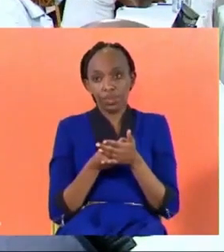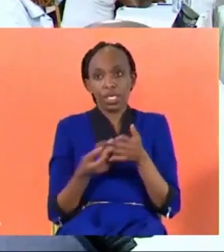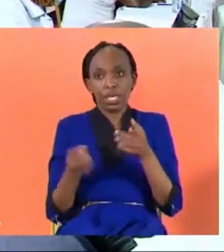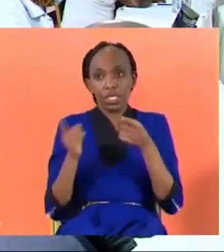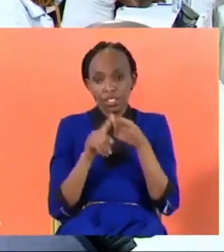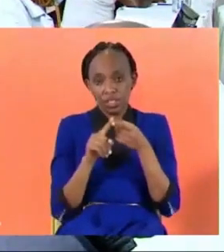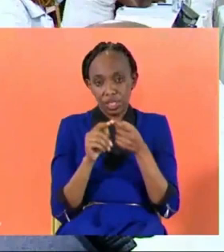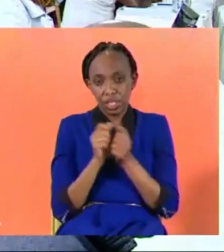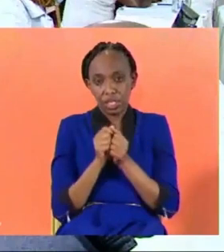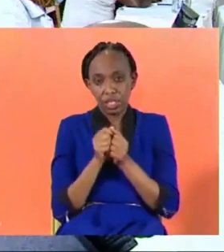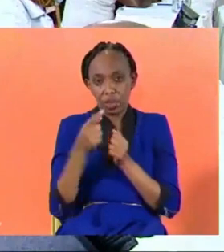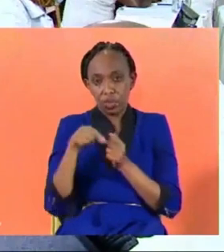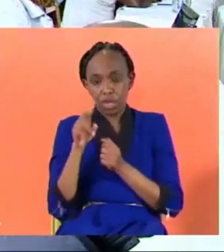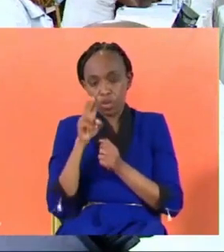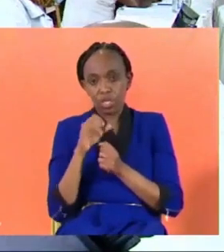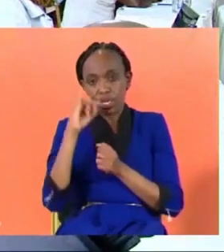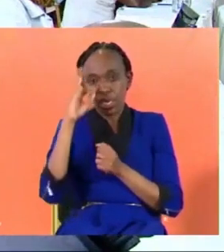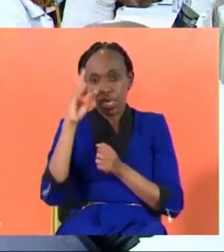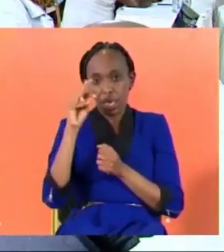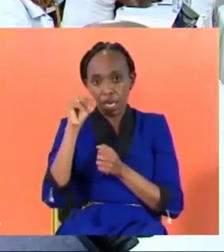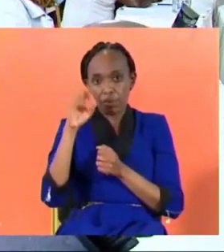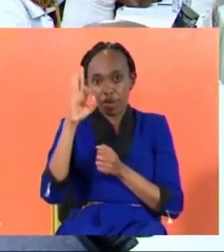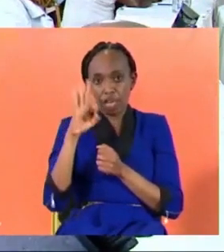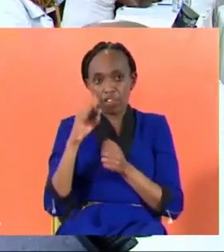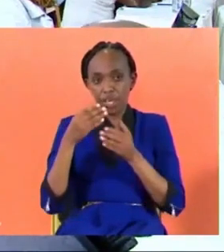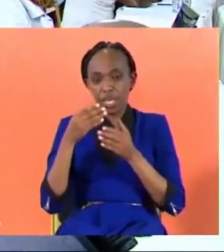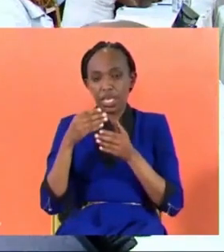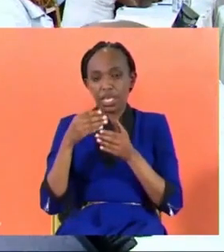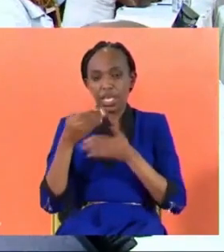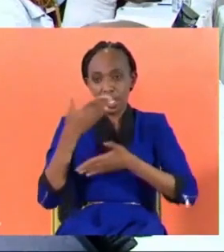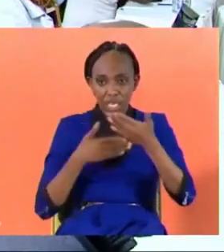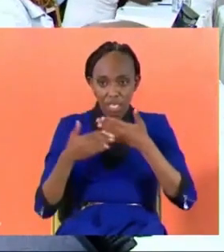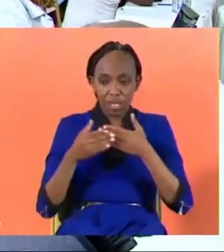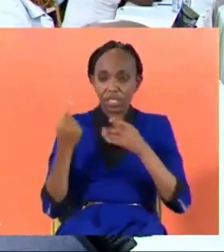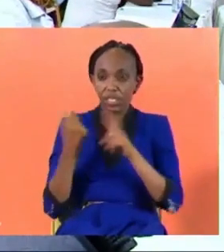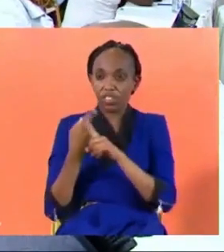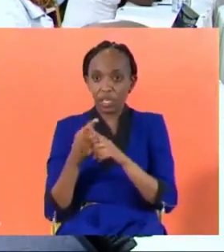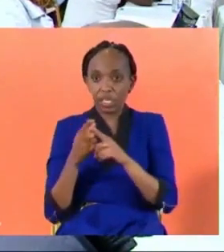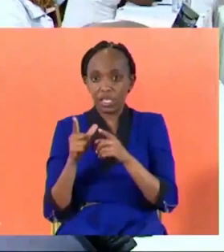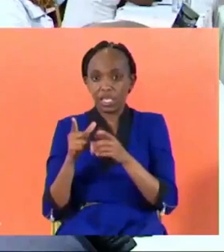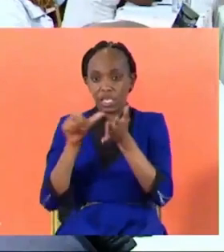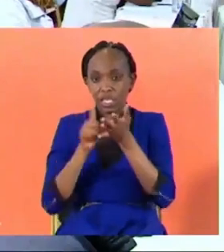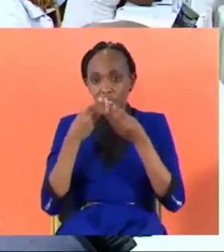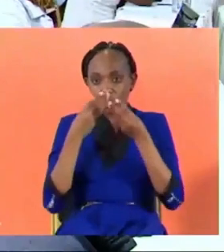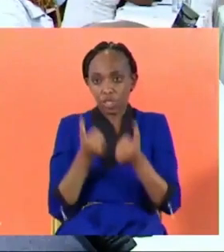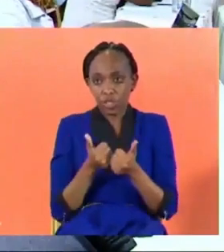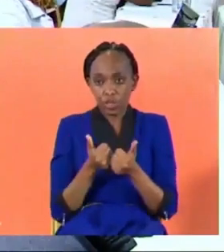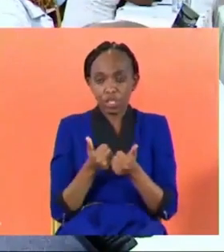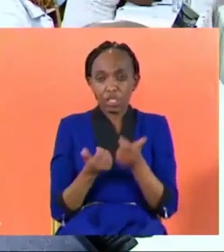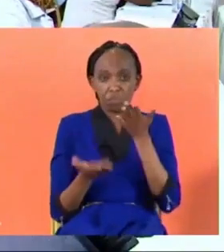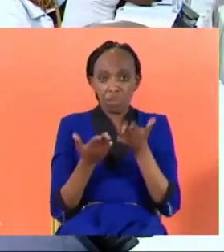Additionally, we looked at IMF engagements. We looked at different debt solutions, be it cancellation